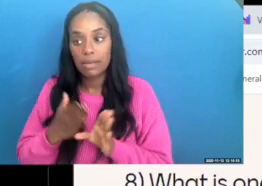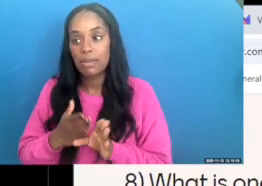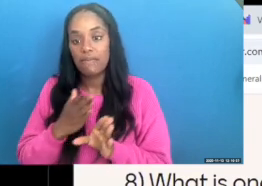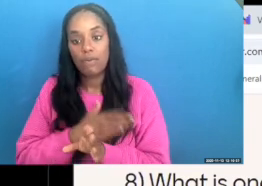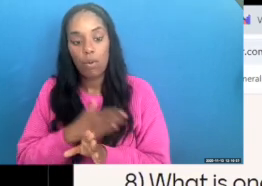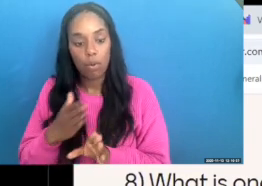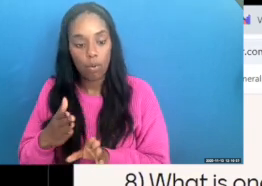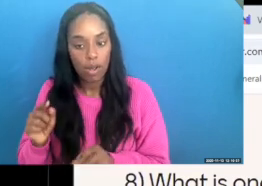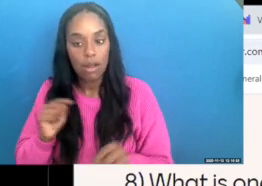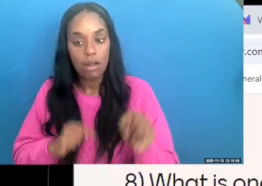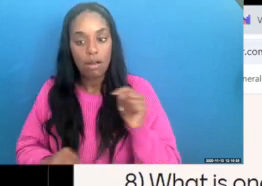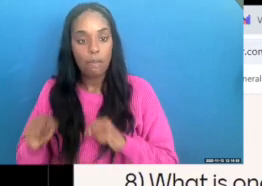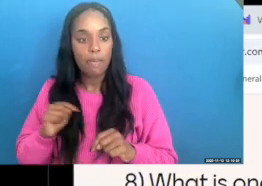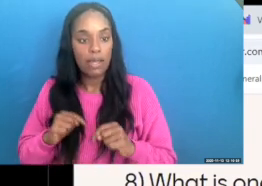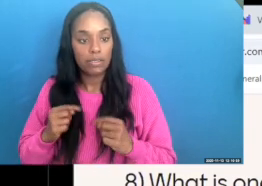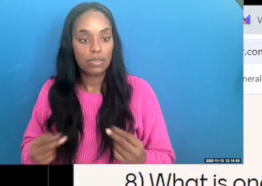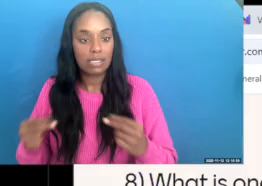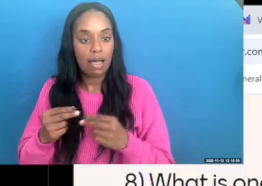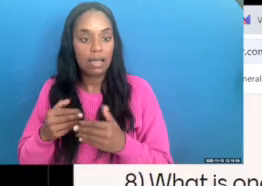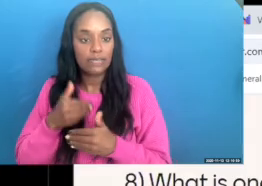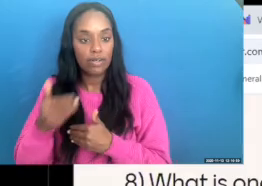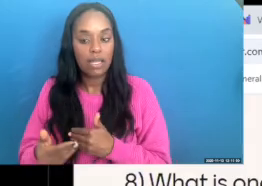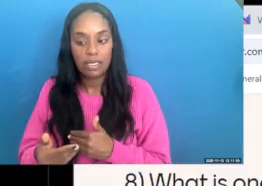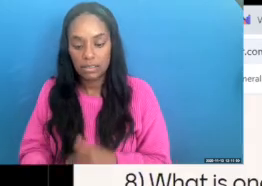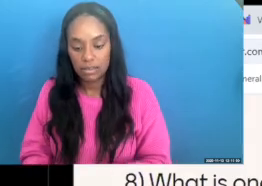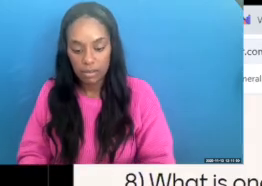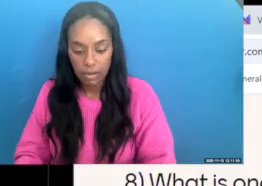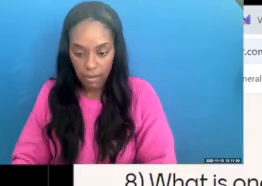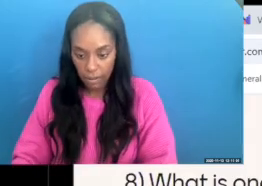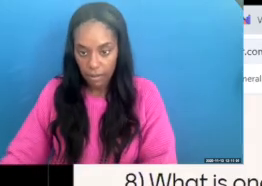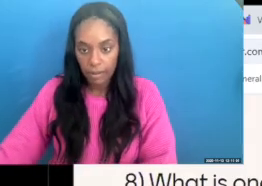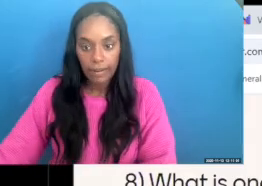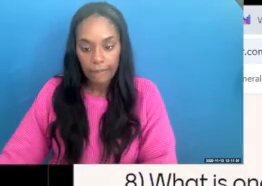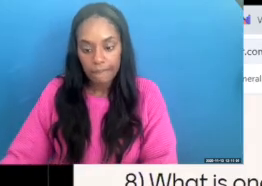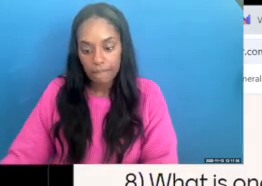in our communities. Thank you. Thank you, Brian. Okay, we